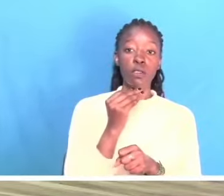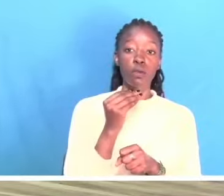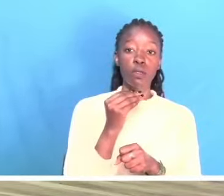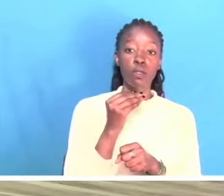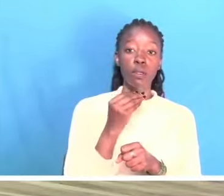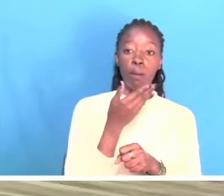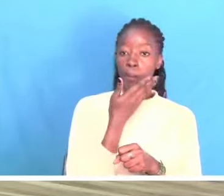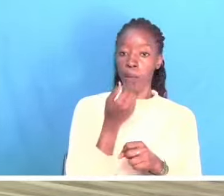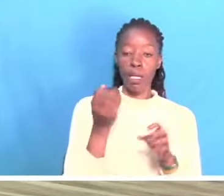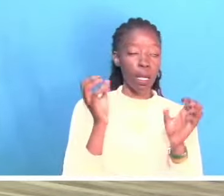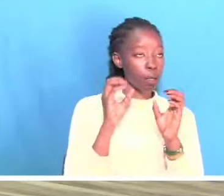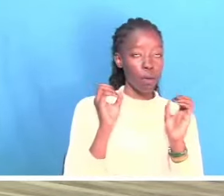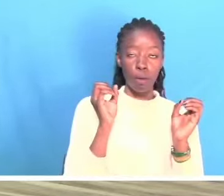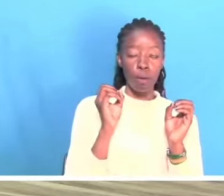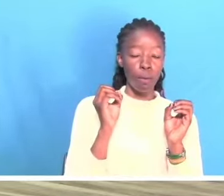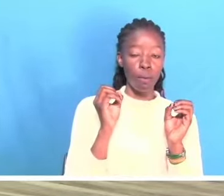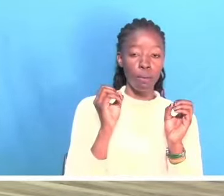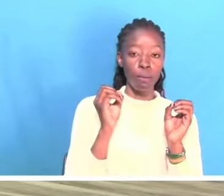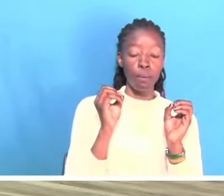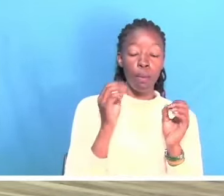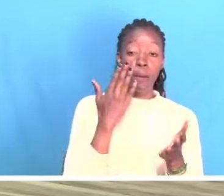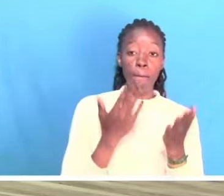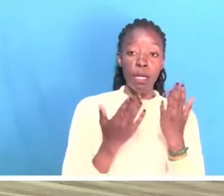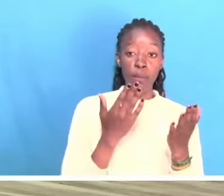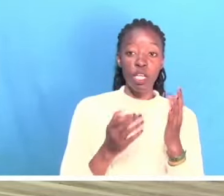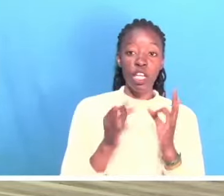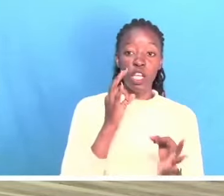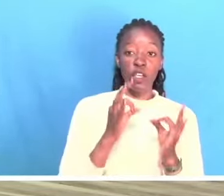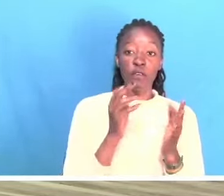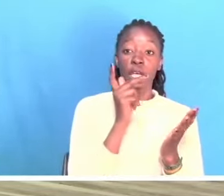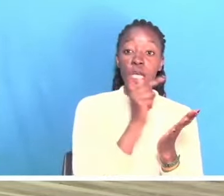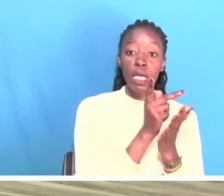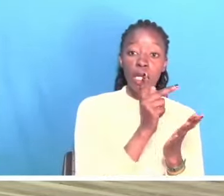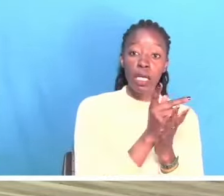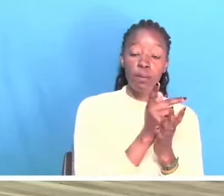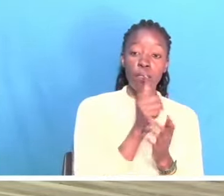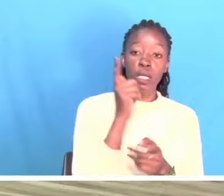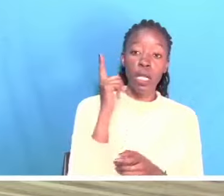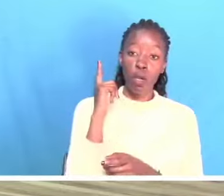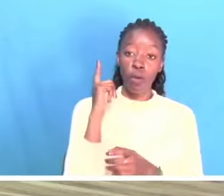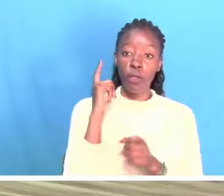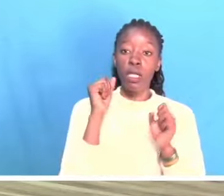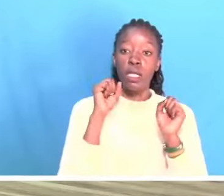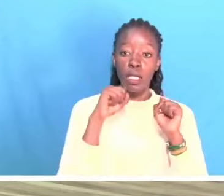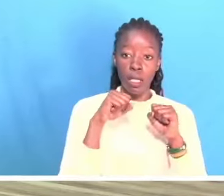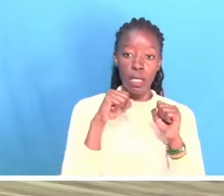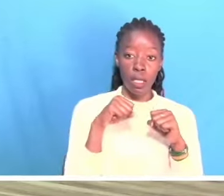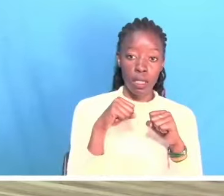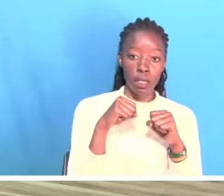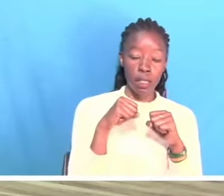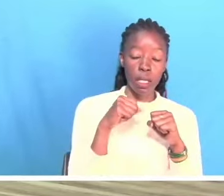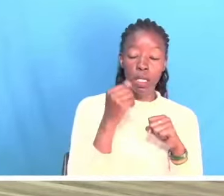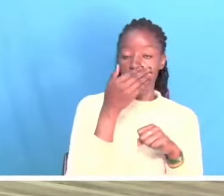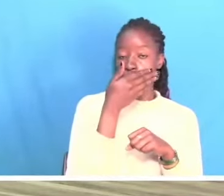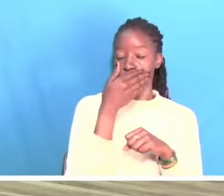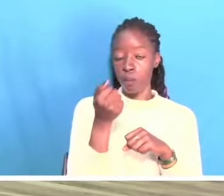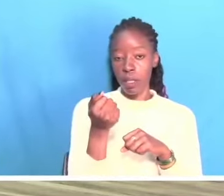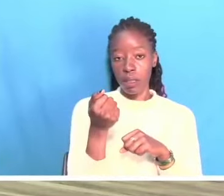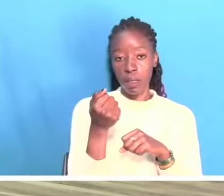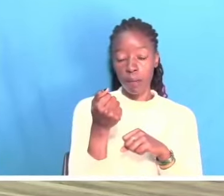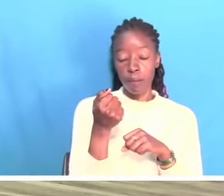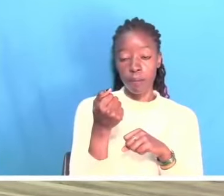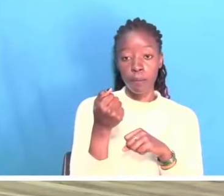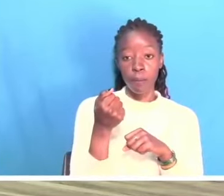same law. Okay, having, hearing, and knowing no law does not exempt the